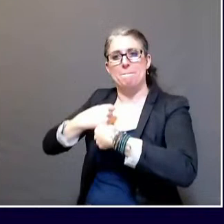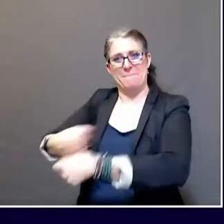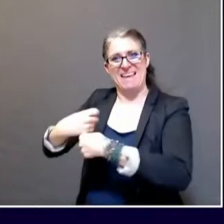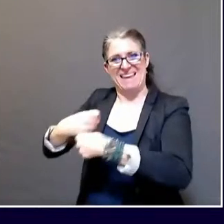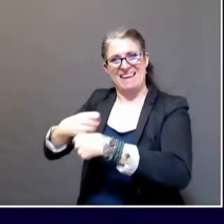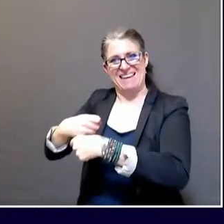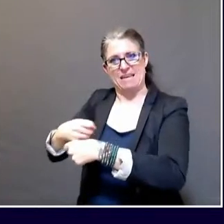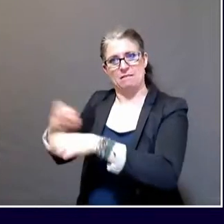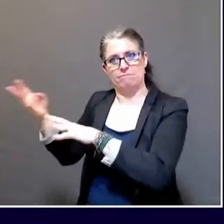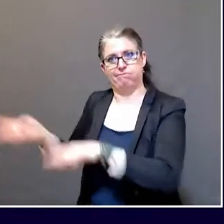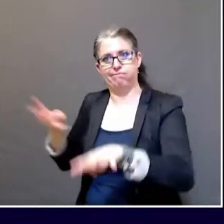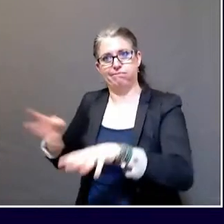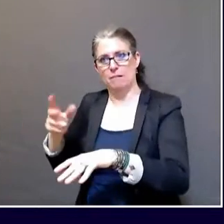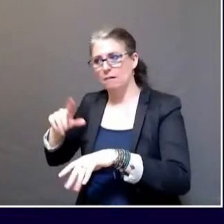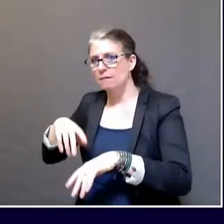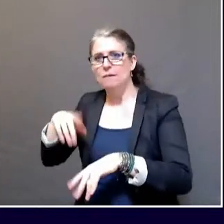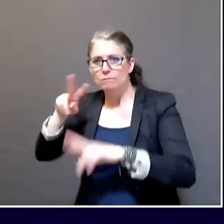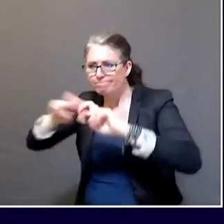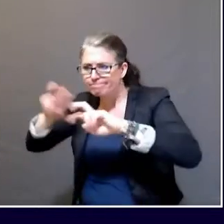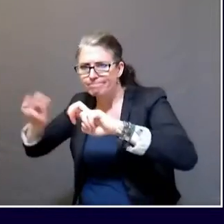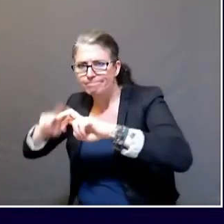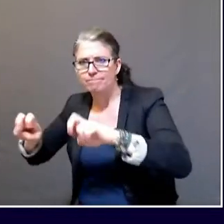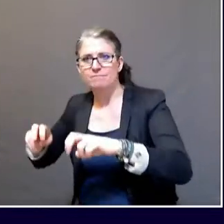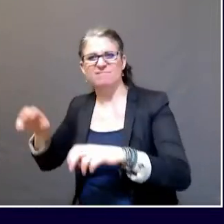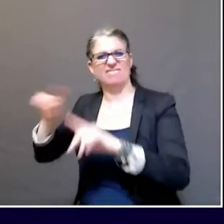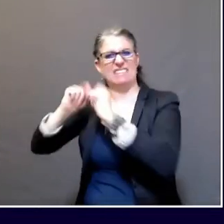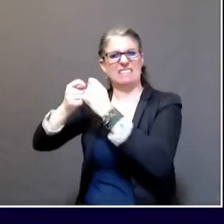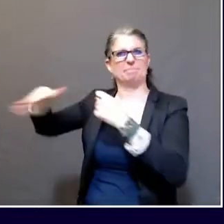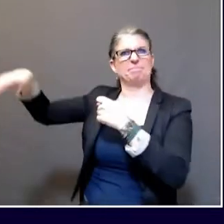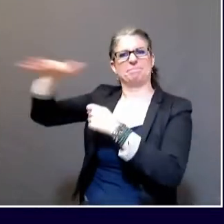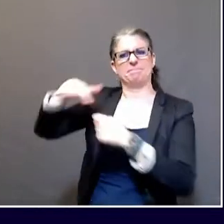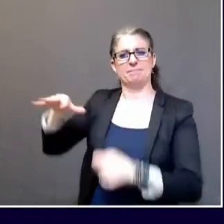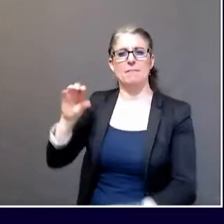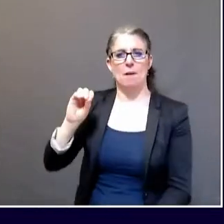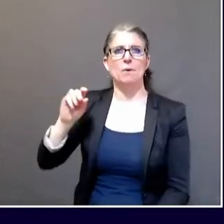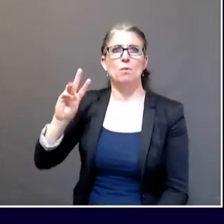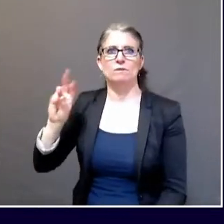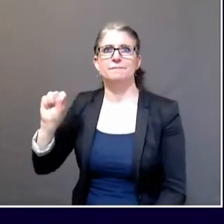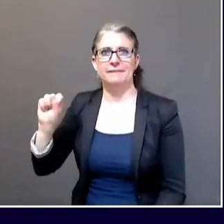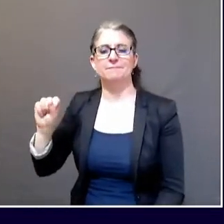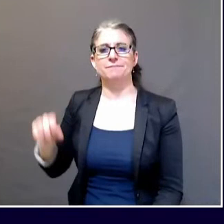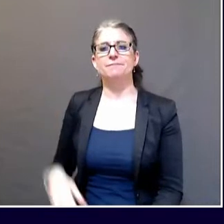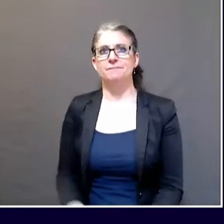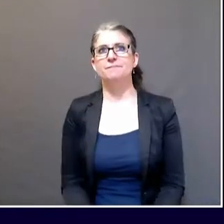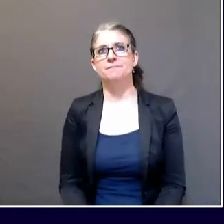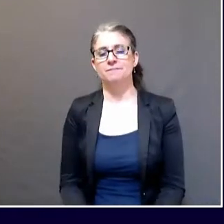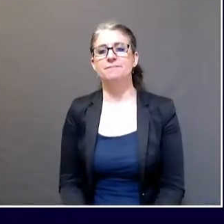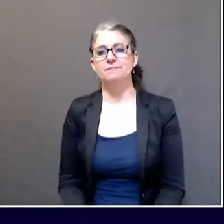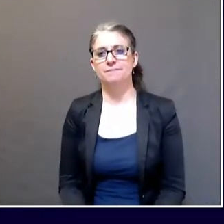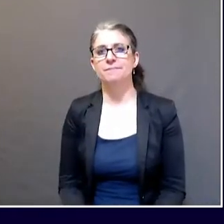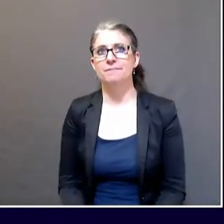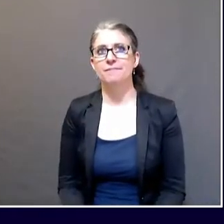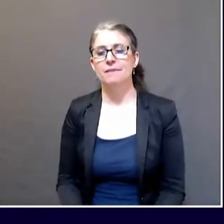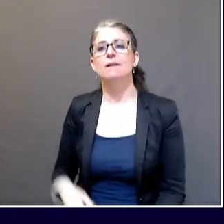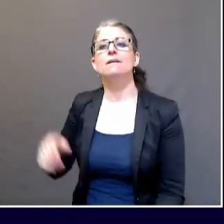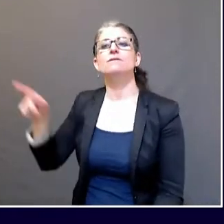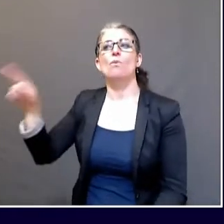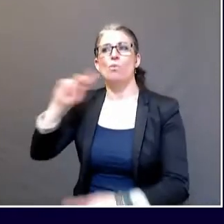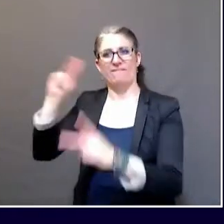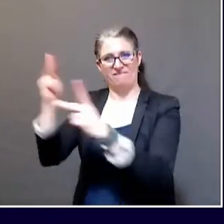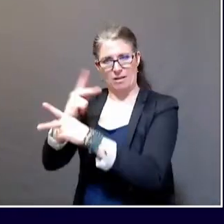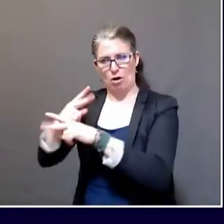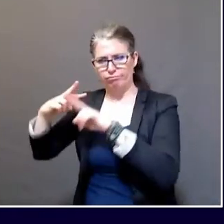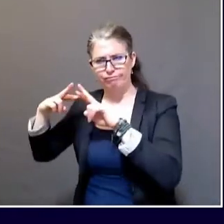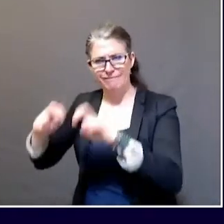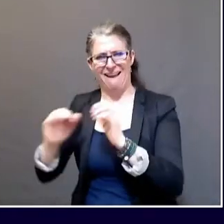just want to really underscore it. The system is designed with these checks in mind, so that if